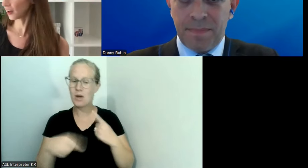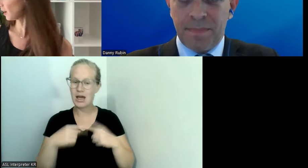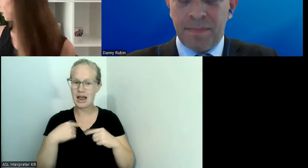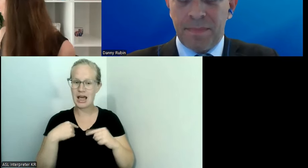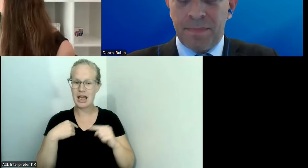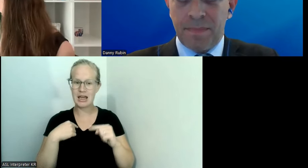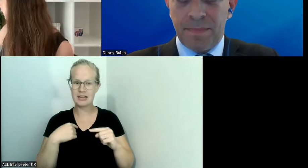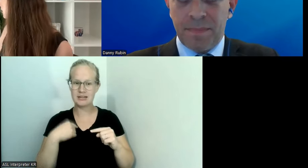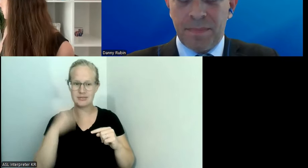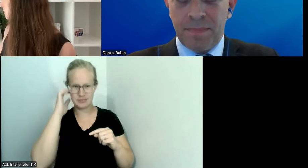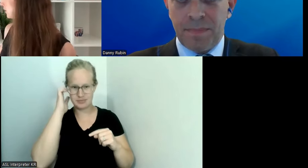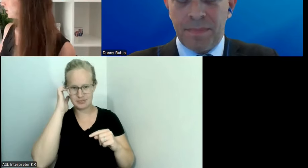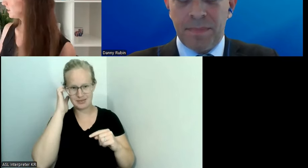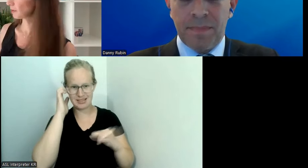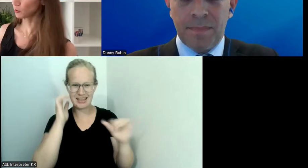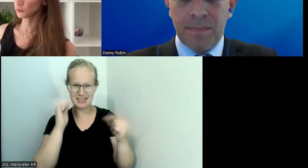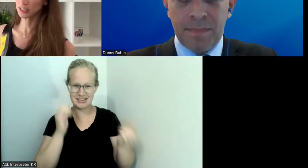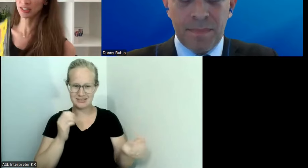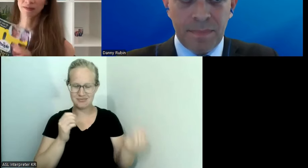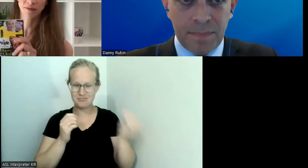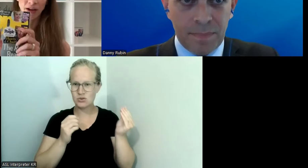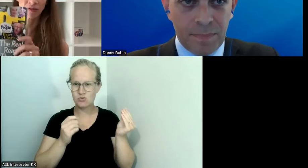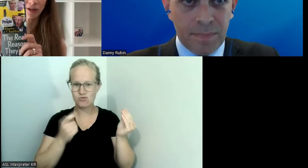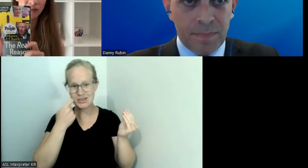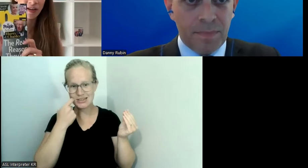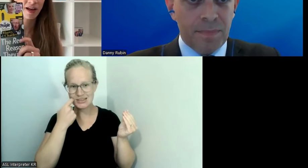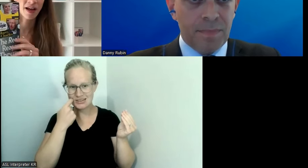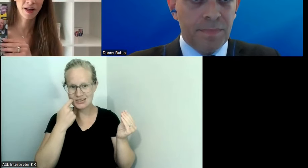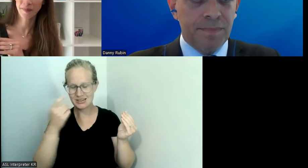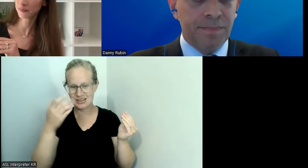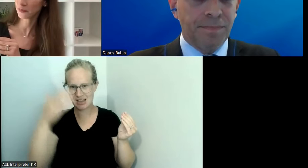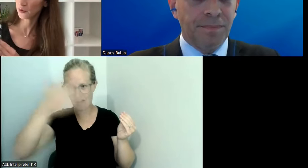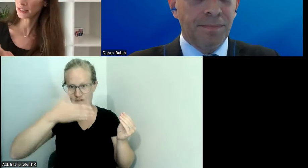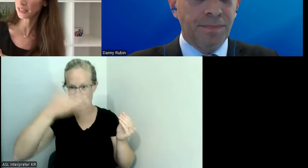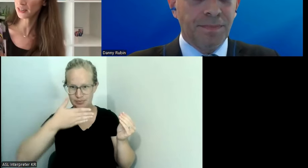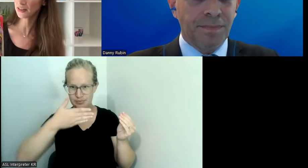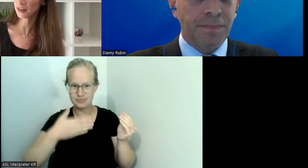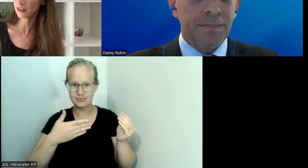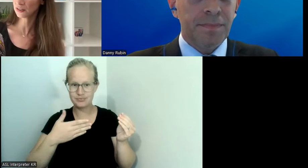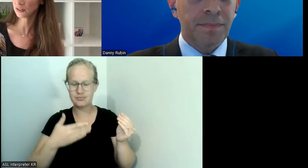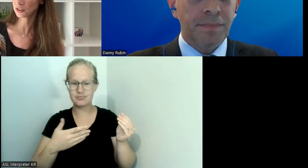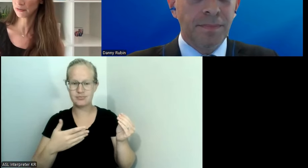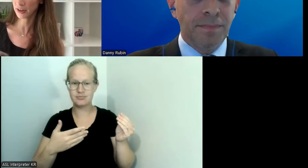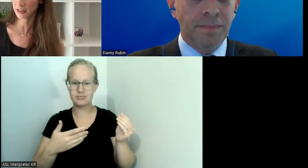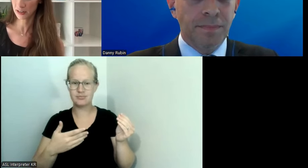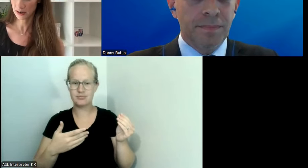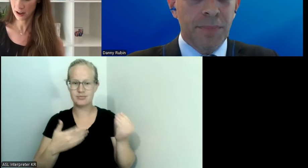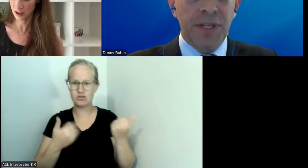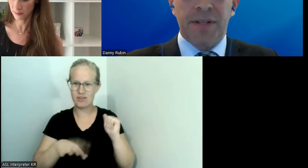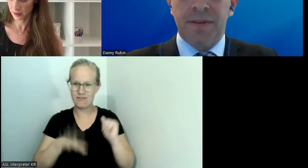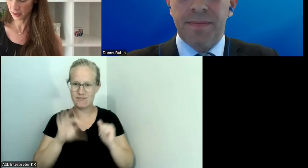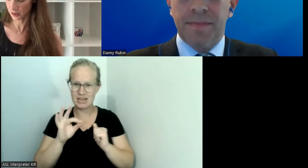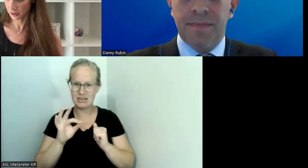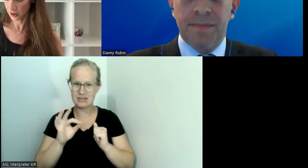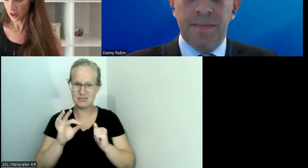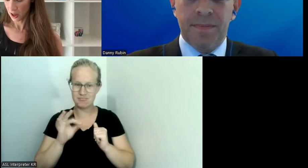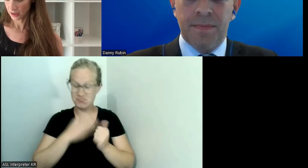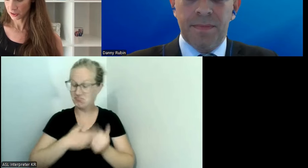go to make, uh, like this was my most recent cover, um, that we did and I'll, I'll try to find it, uh,